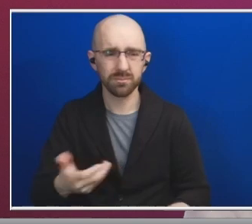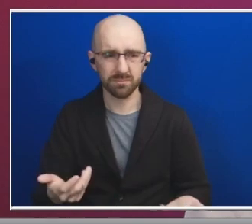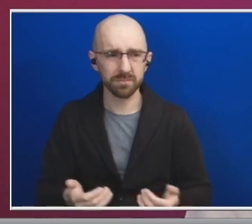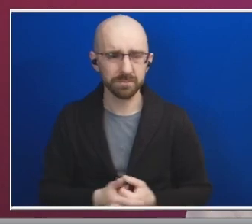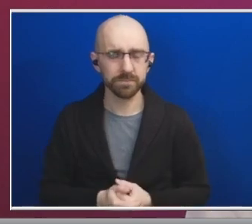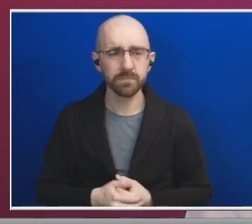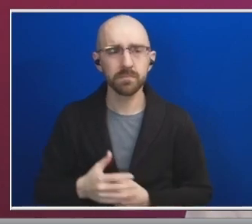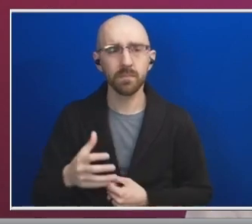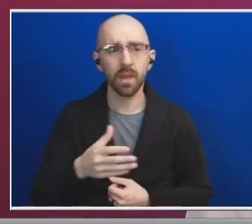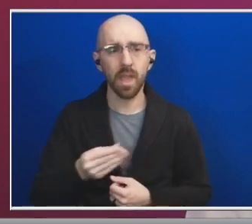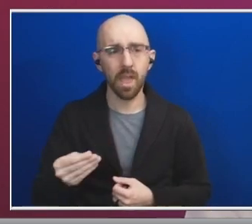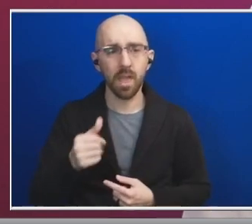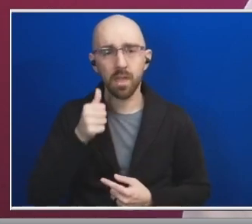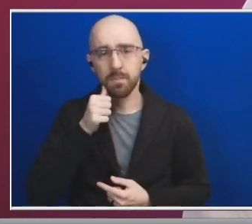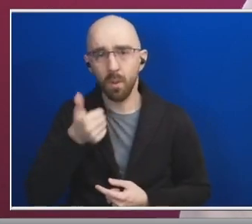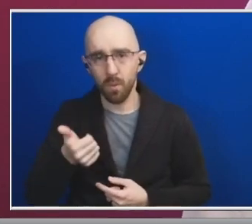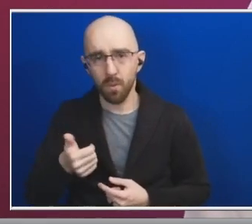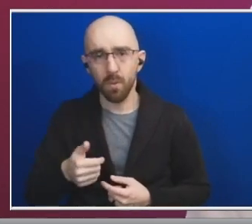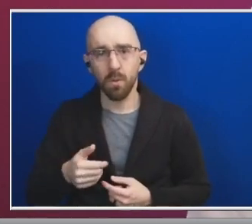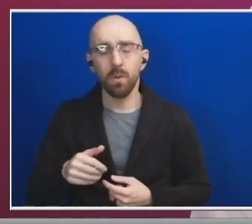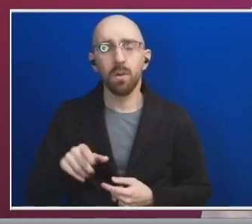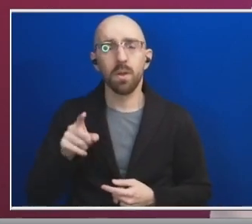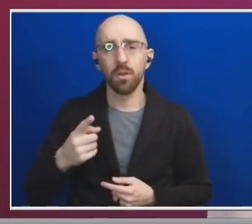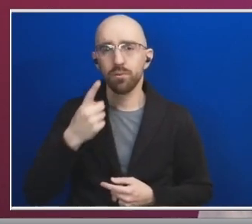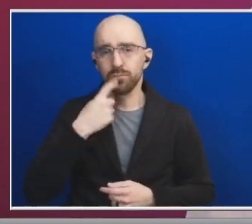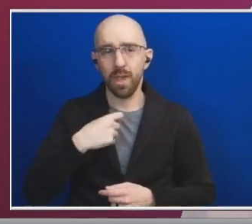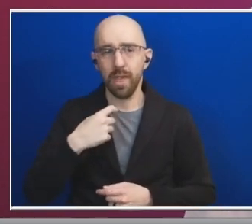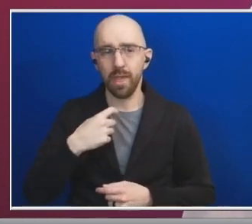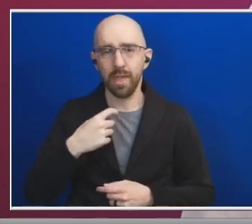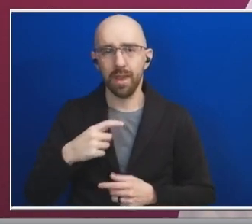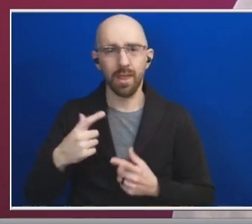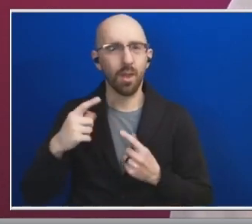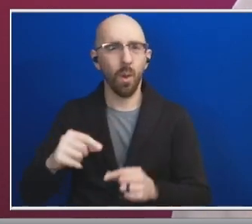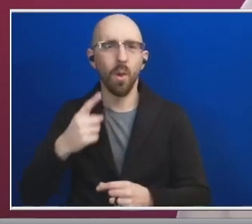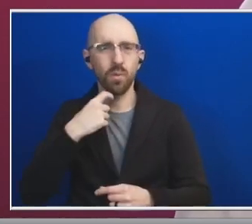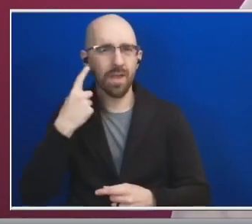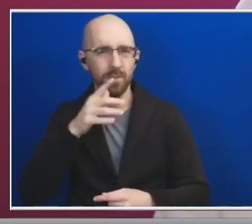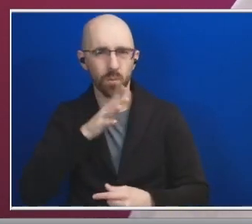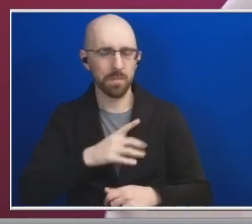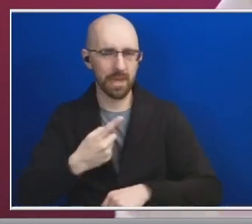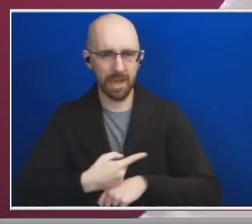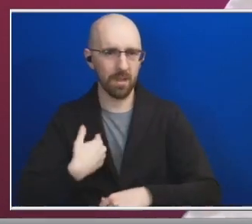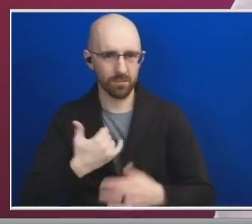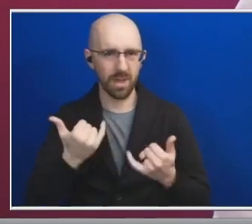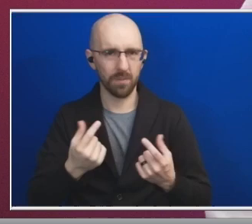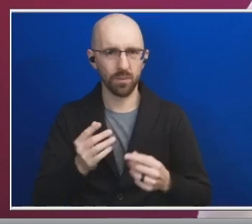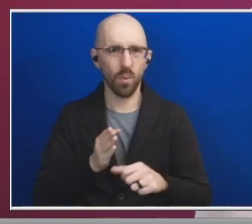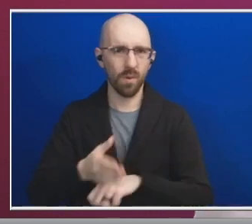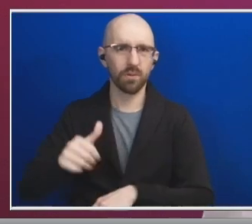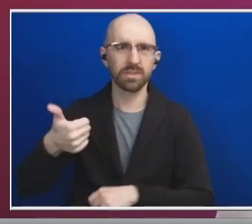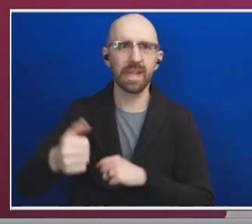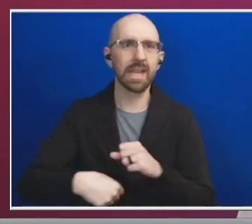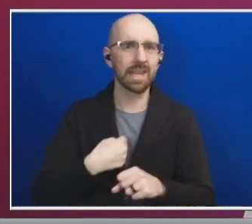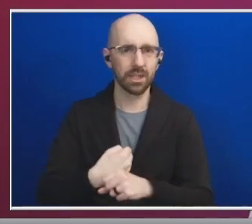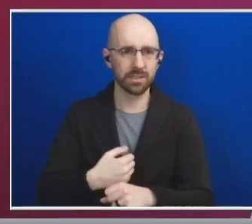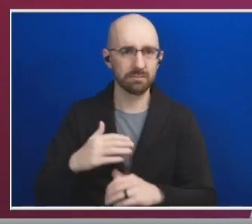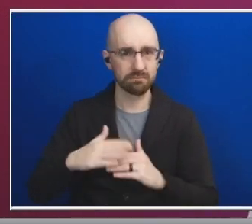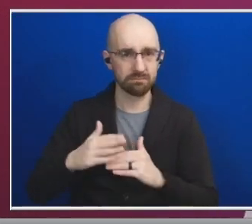Tomorrow is the Red Desk Go Red for Women Day, which we've now been doing for over a decade, and I'm not sure, at least the information's out